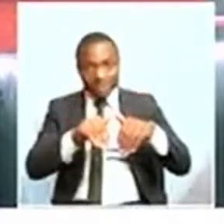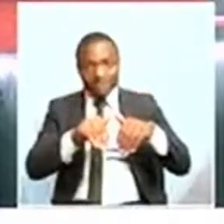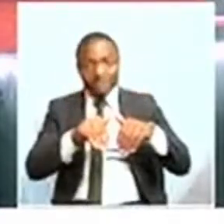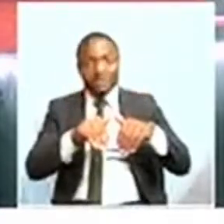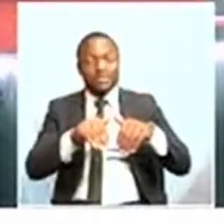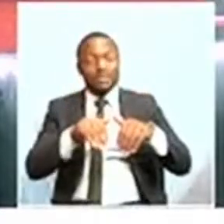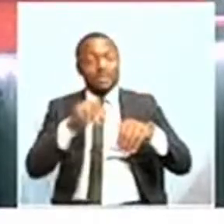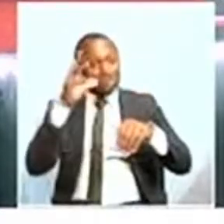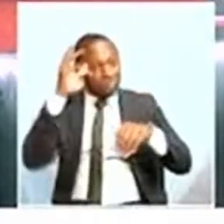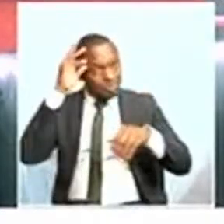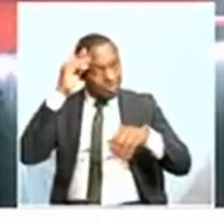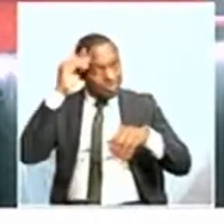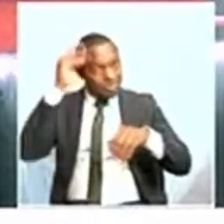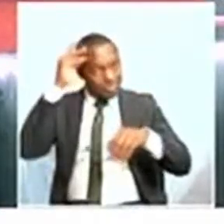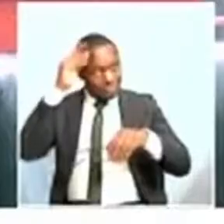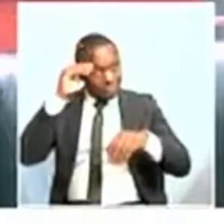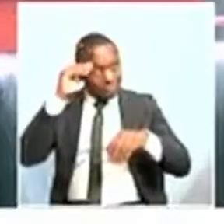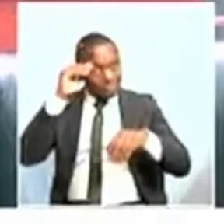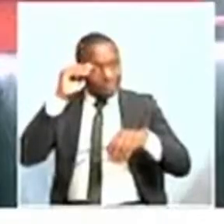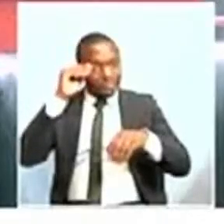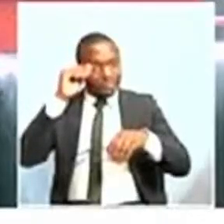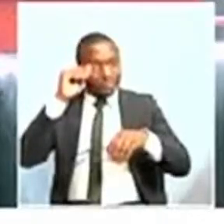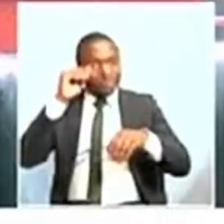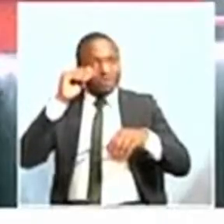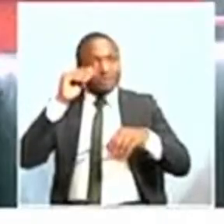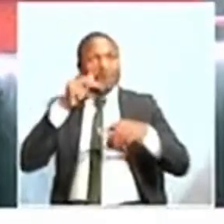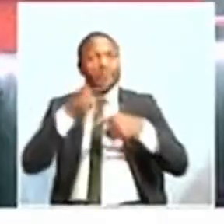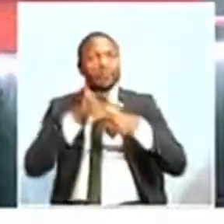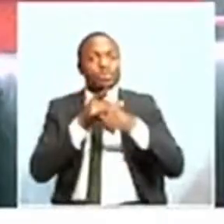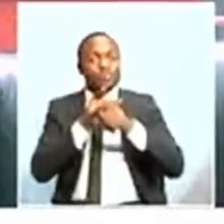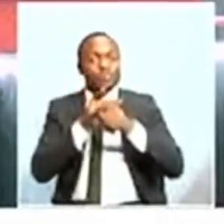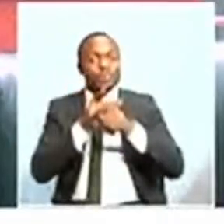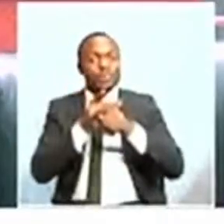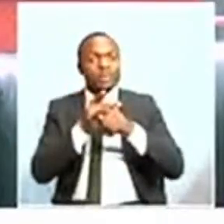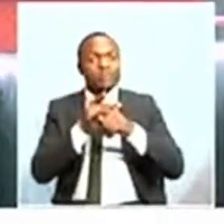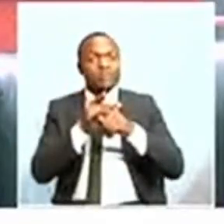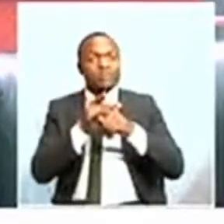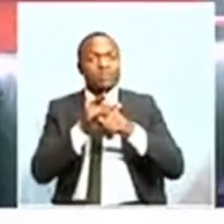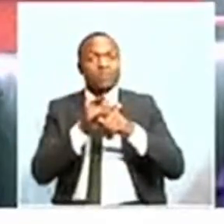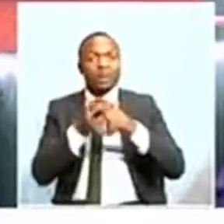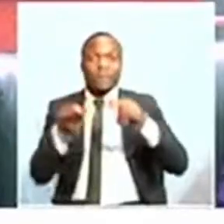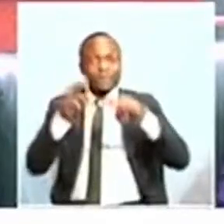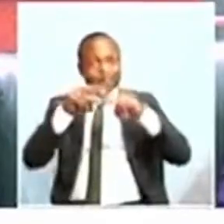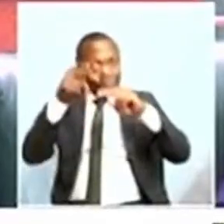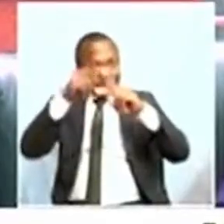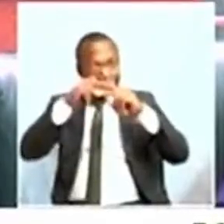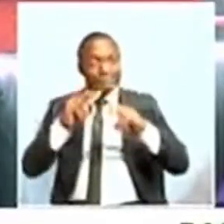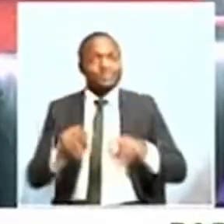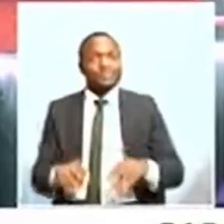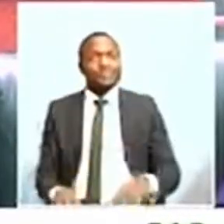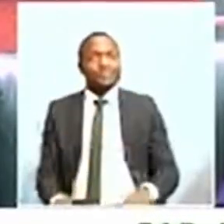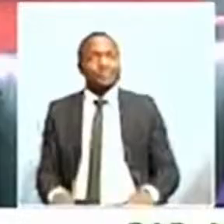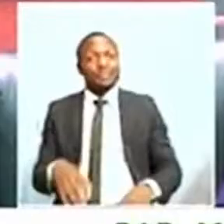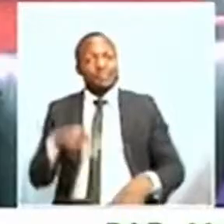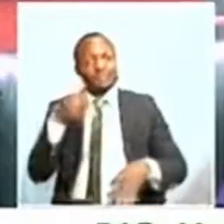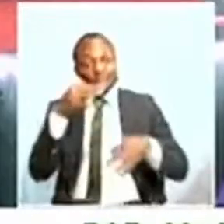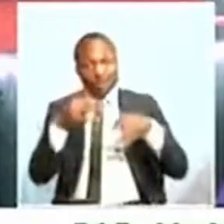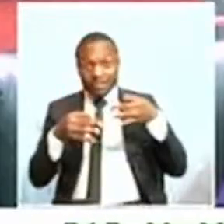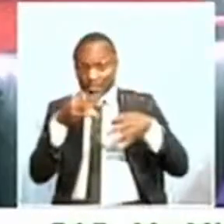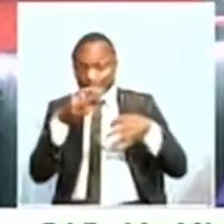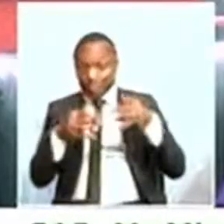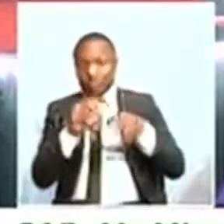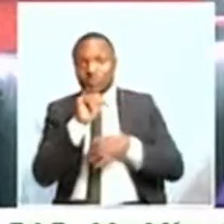we experienced an upswing in copper productivity, unprecedented. In fact, Madam Speaker, if it weren't